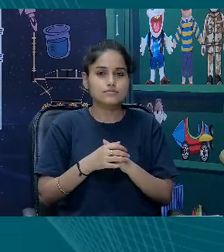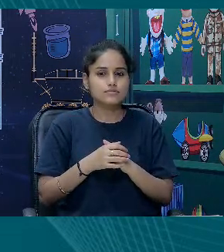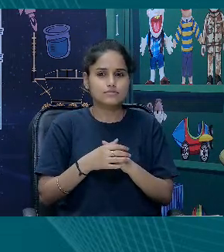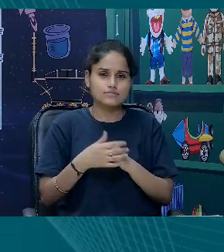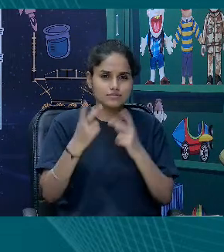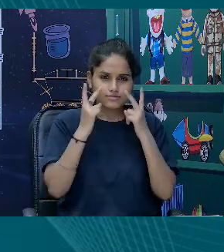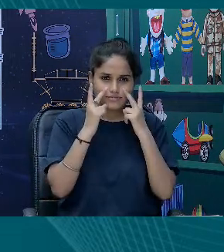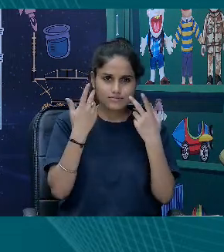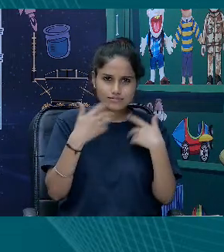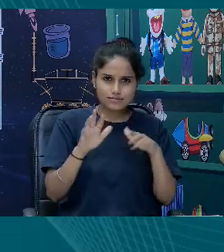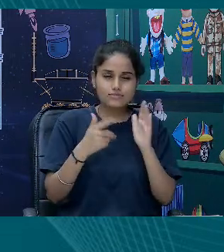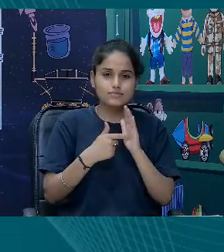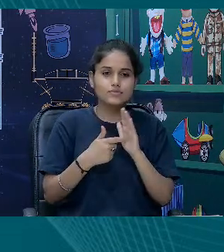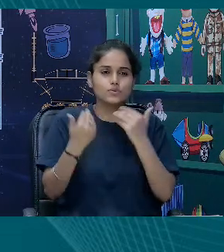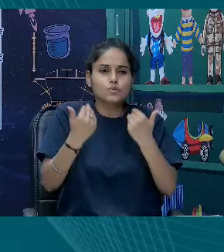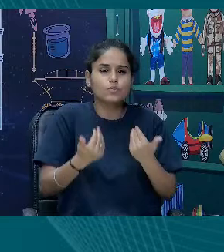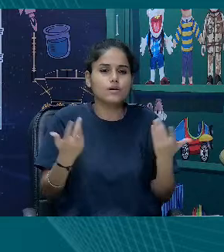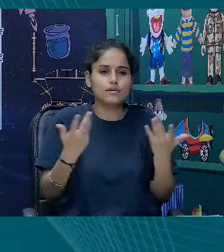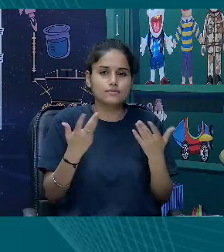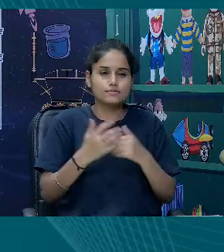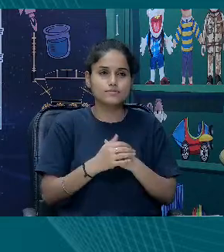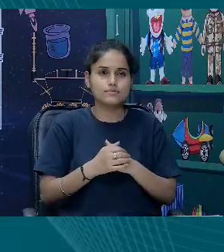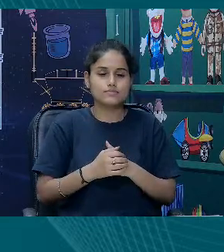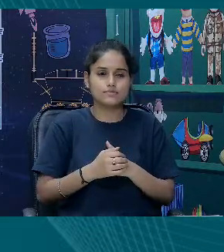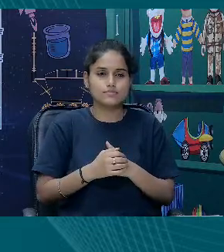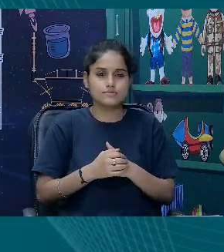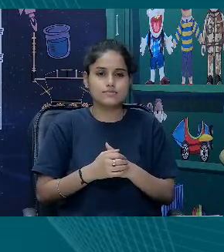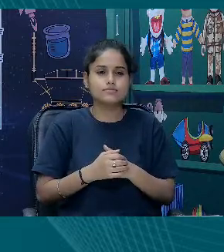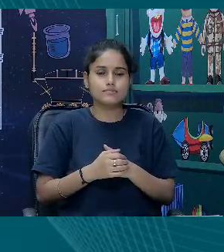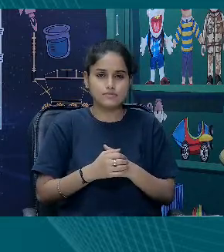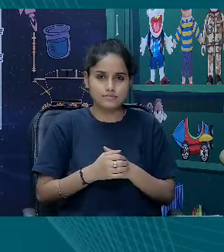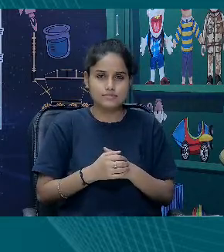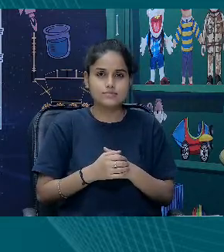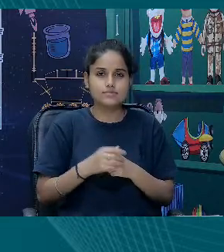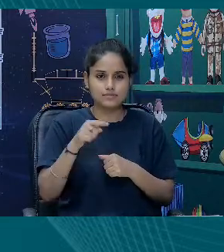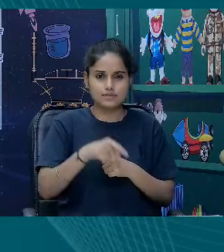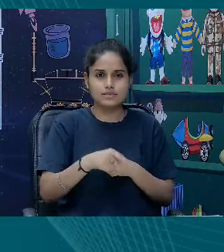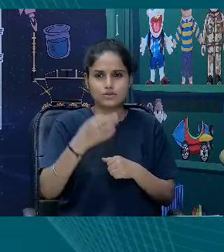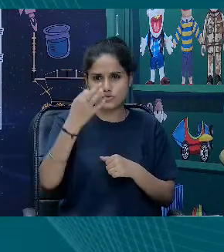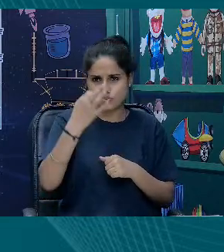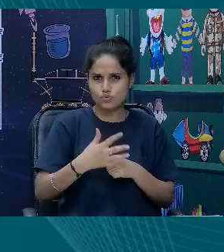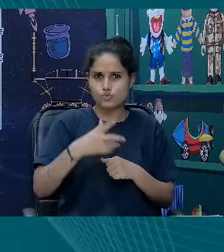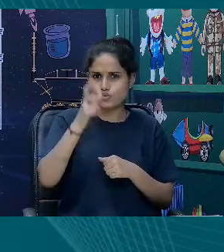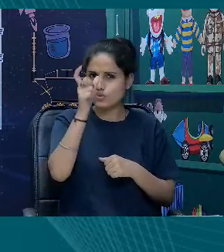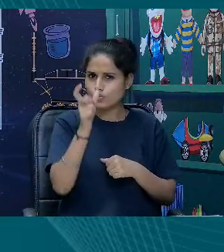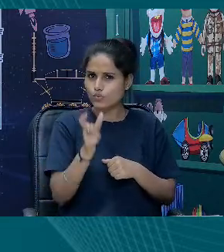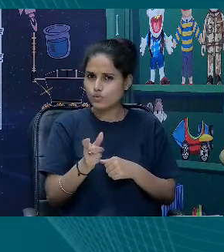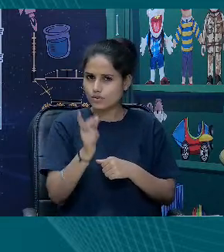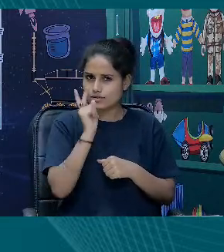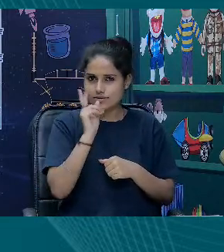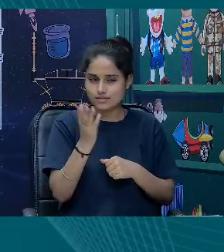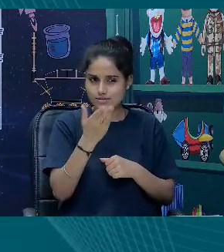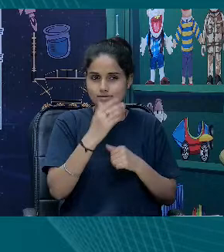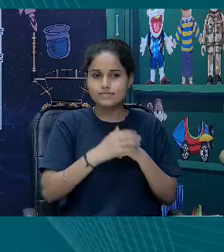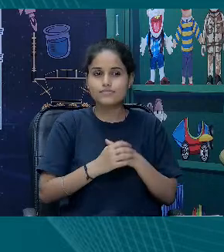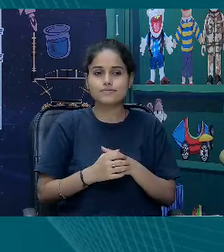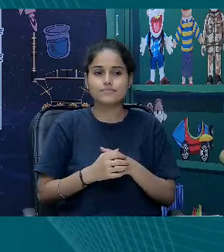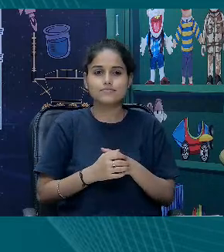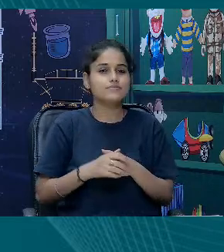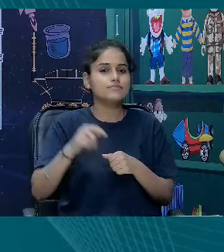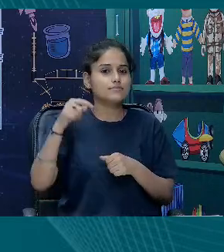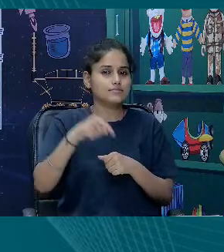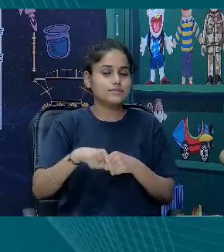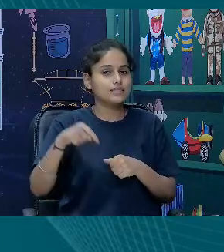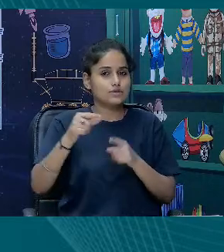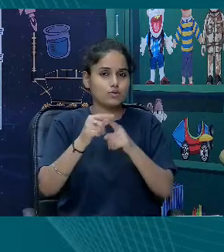this, and now. Okay, so these are the new words on your screen, viewers, which we have learnt in